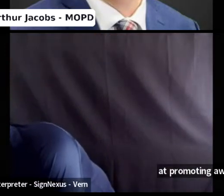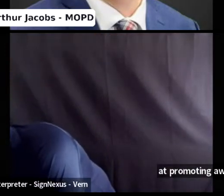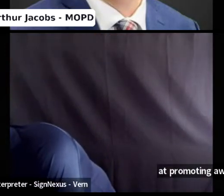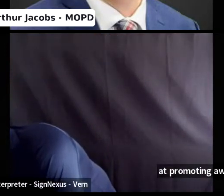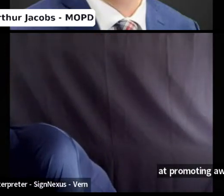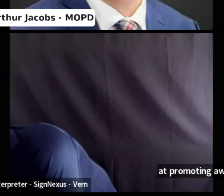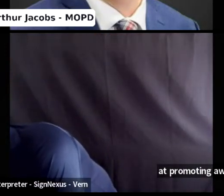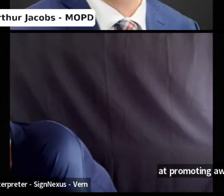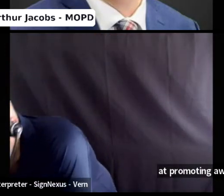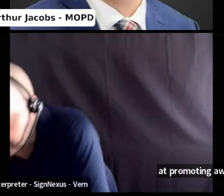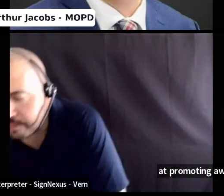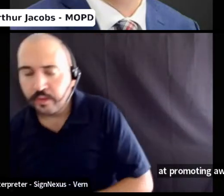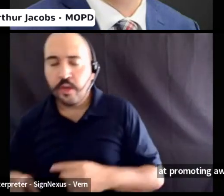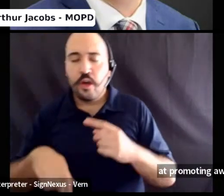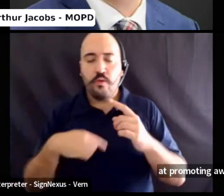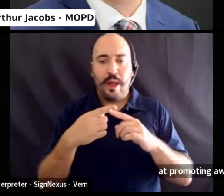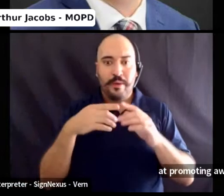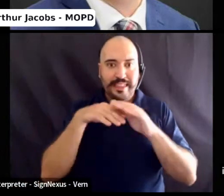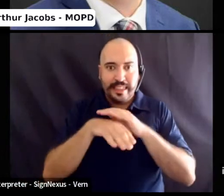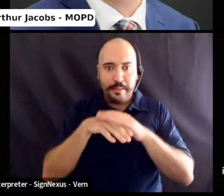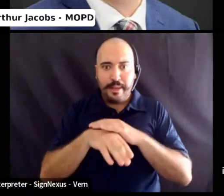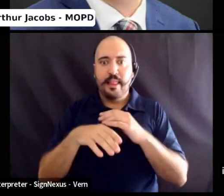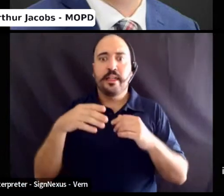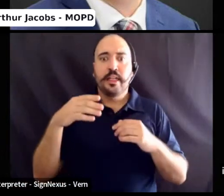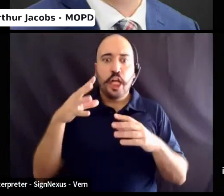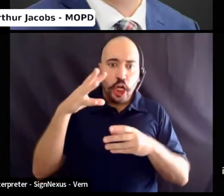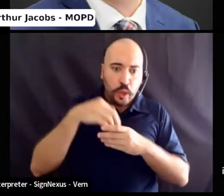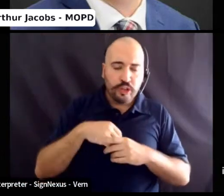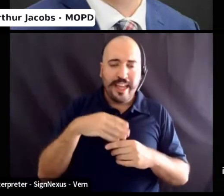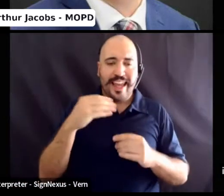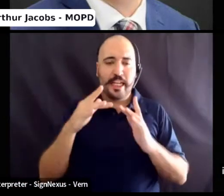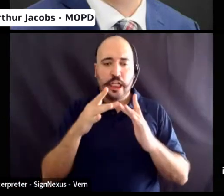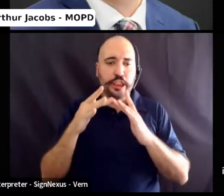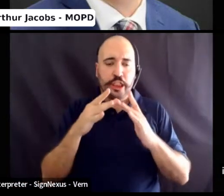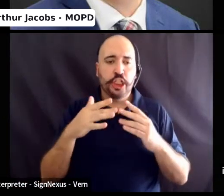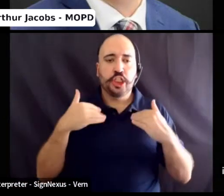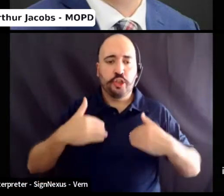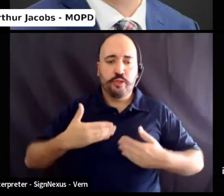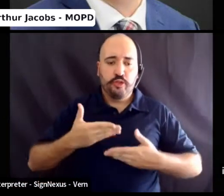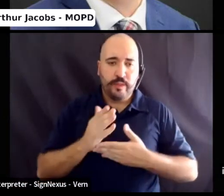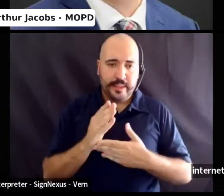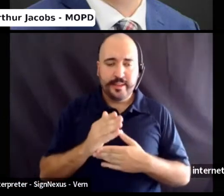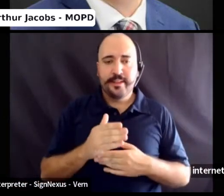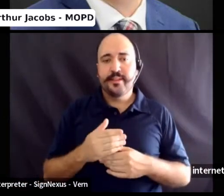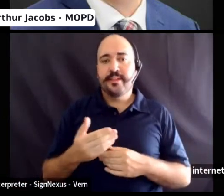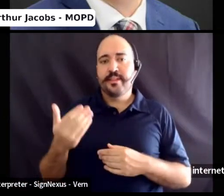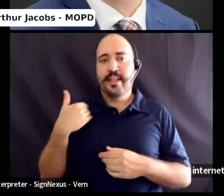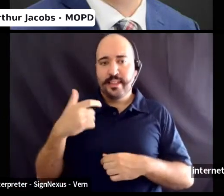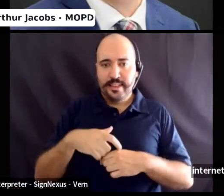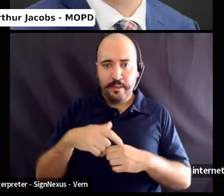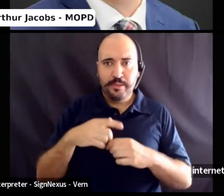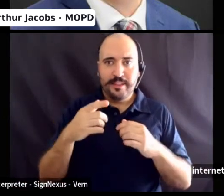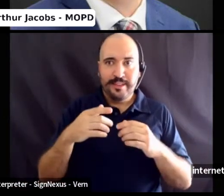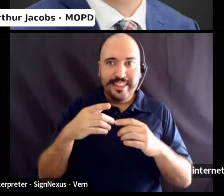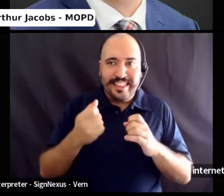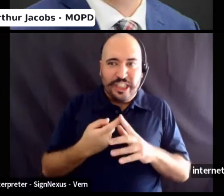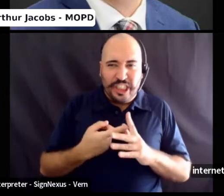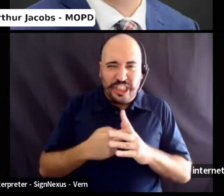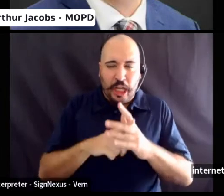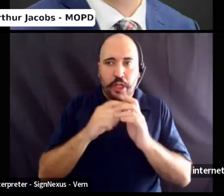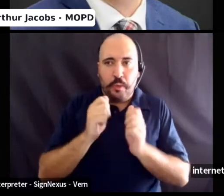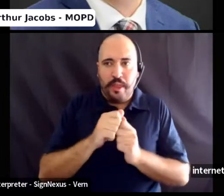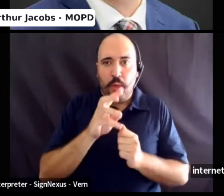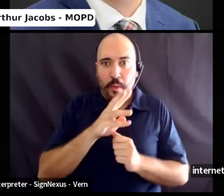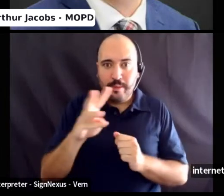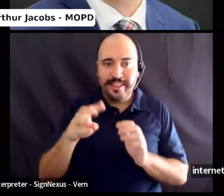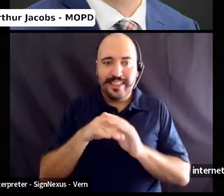human rights. Last year, our session was on getting started with website accessibility. This year,